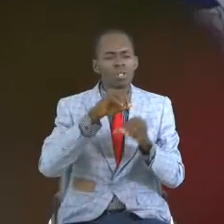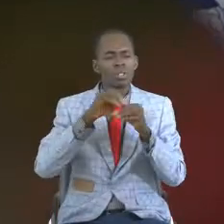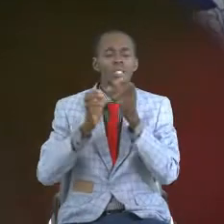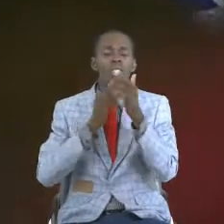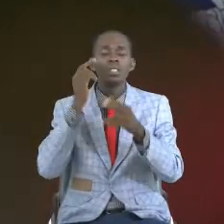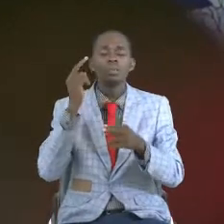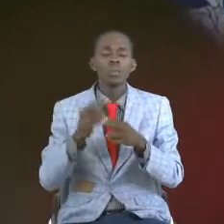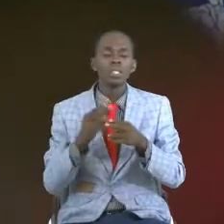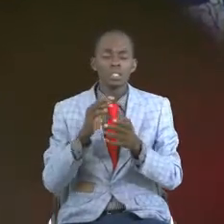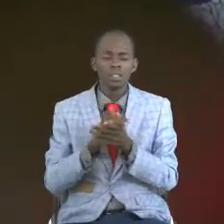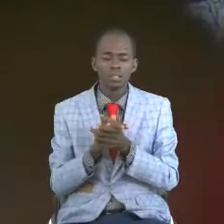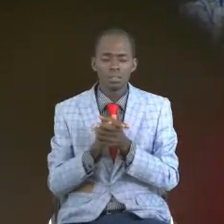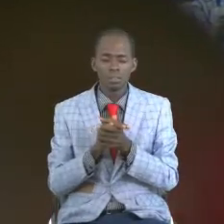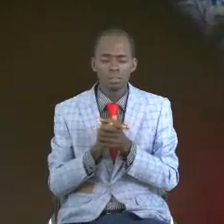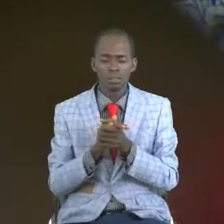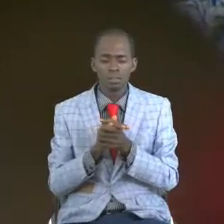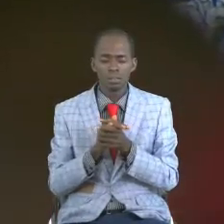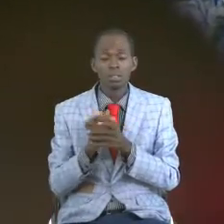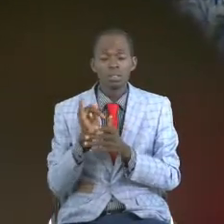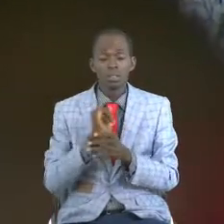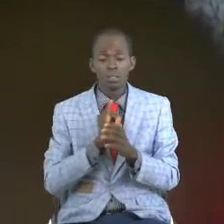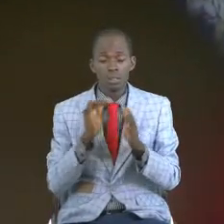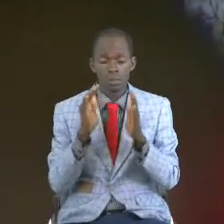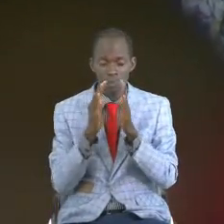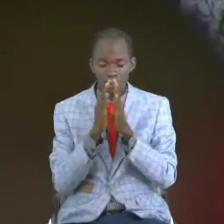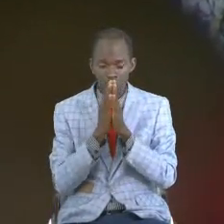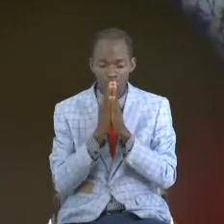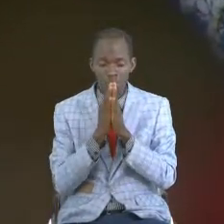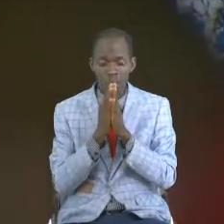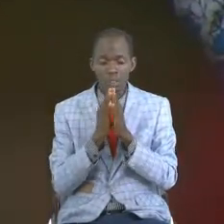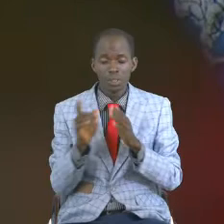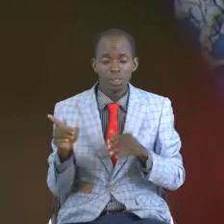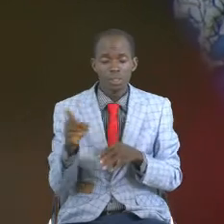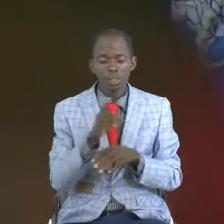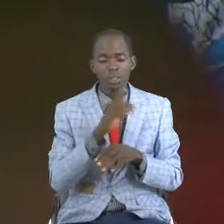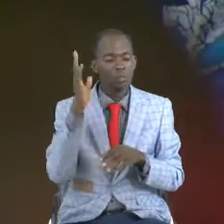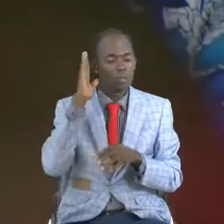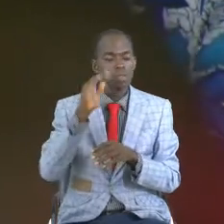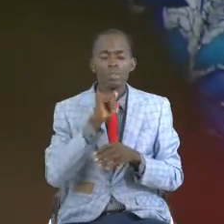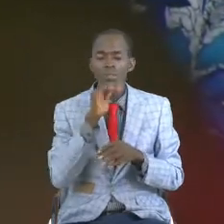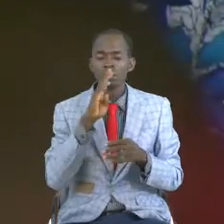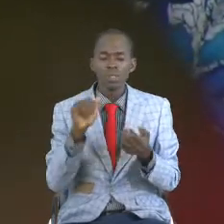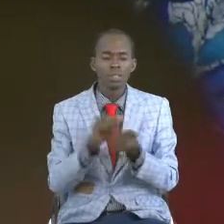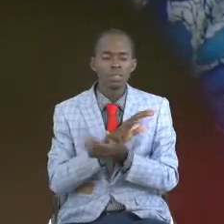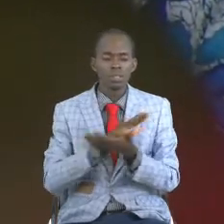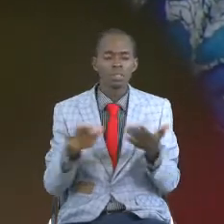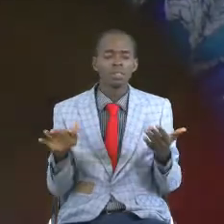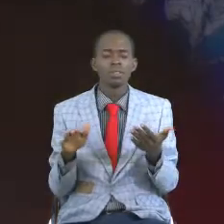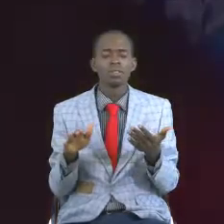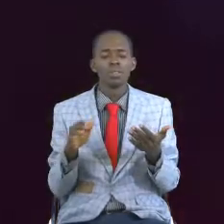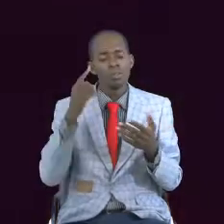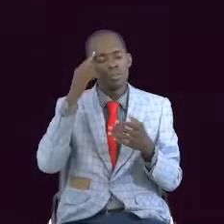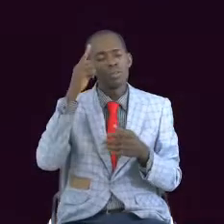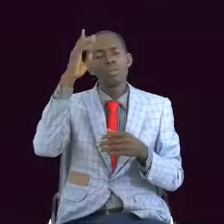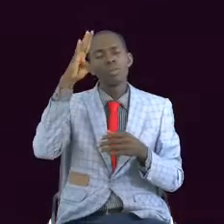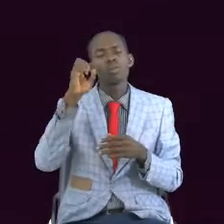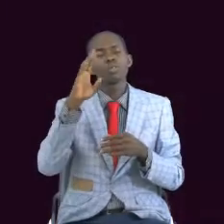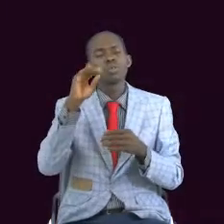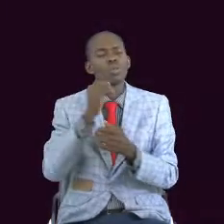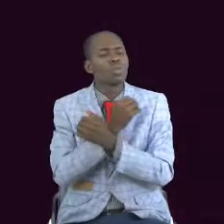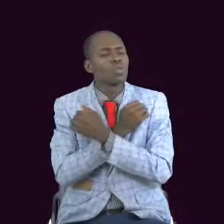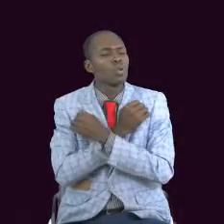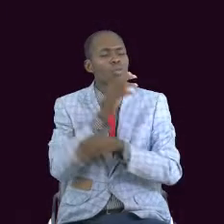name. I pray they will not perish. For God so loved the world that he gave his